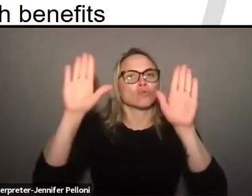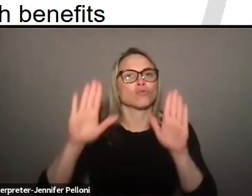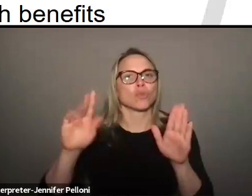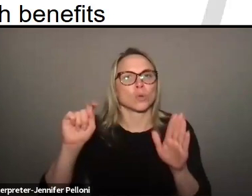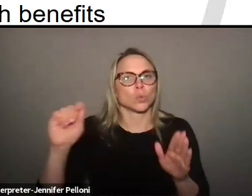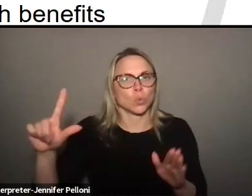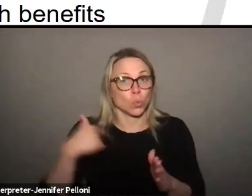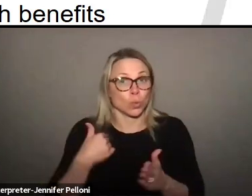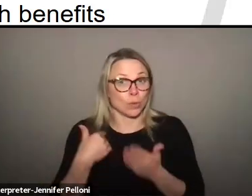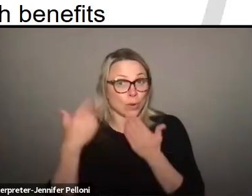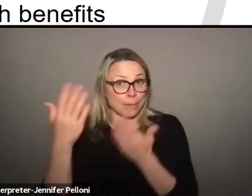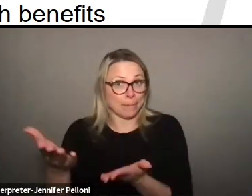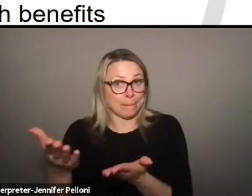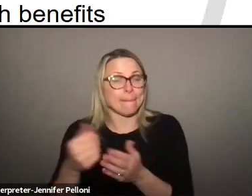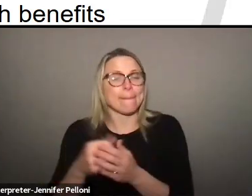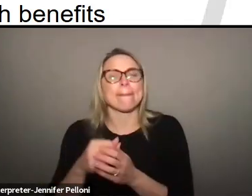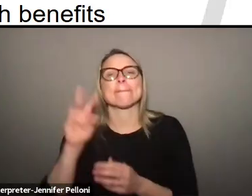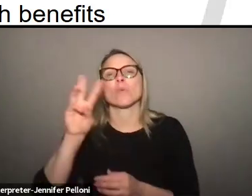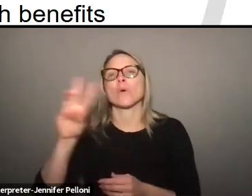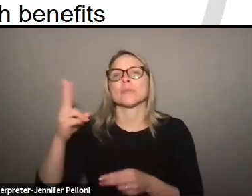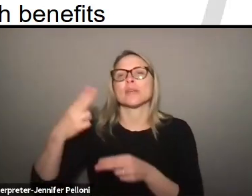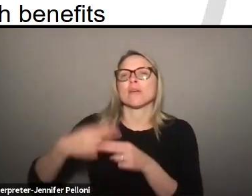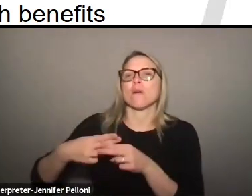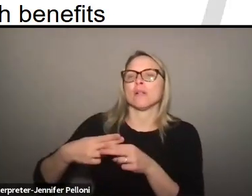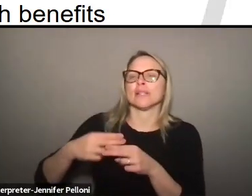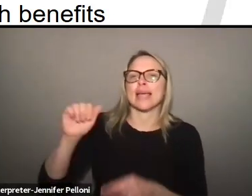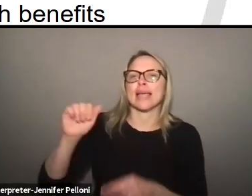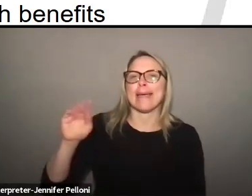we can recommend. It's a website called